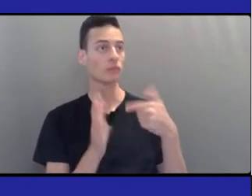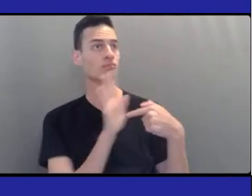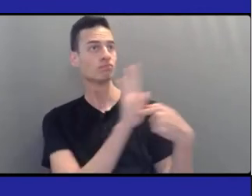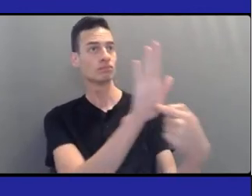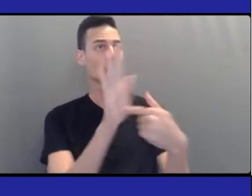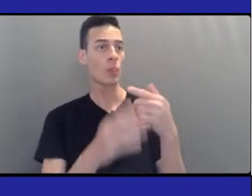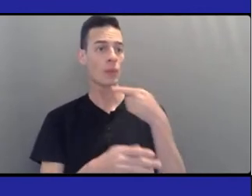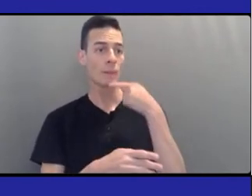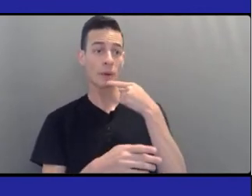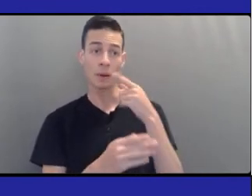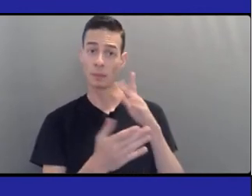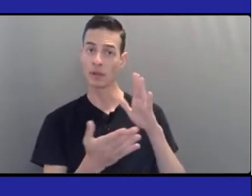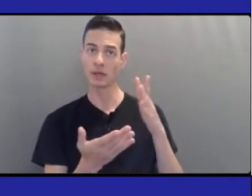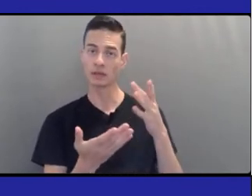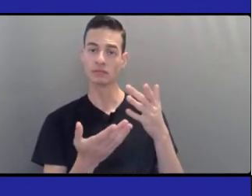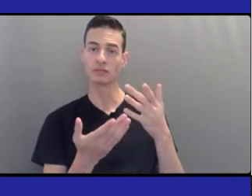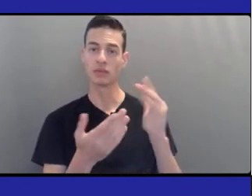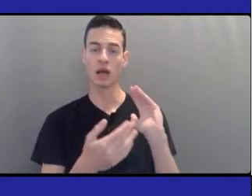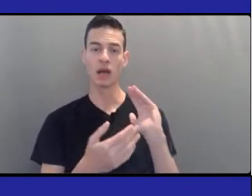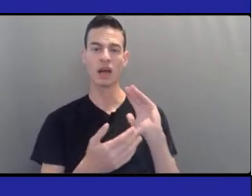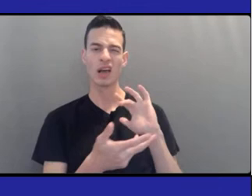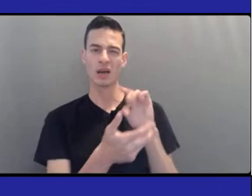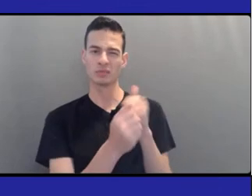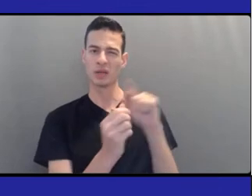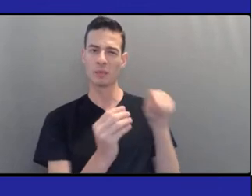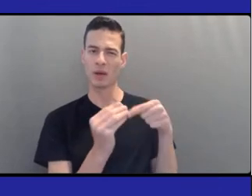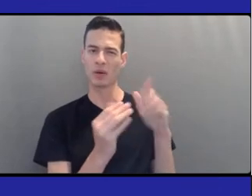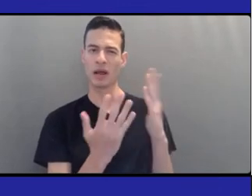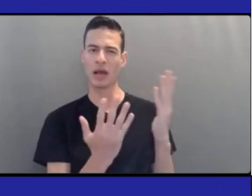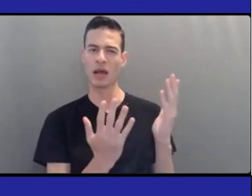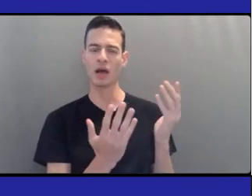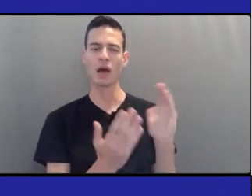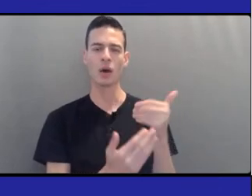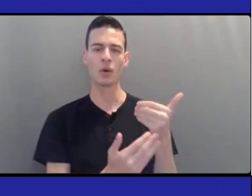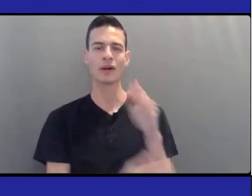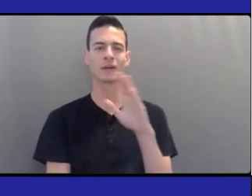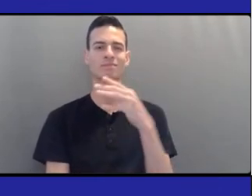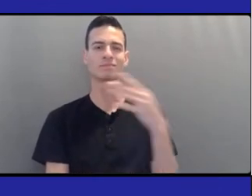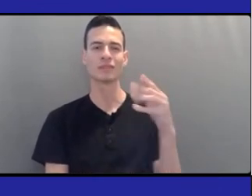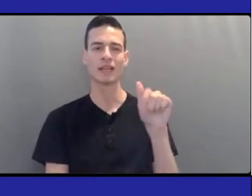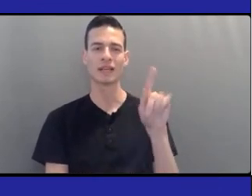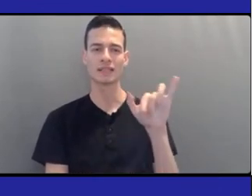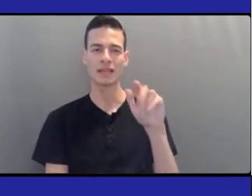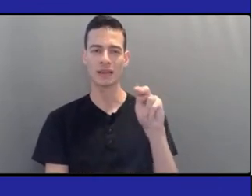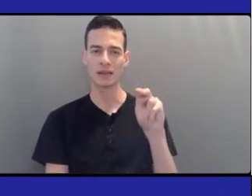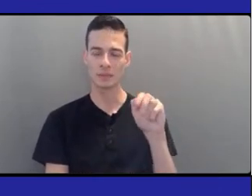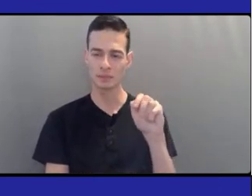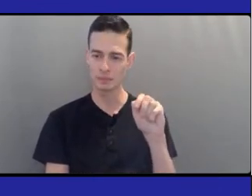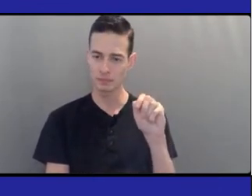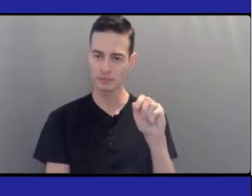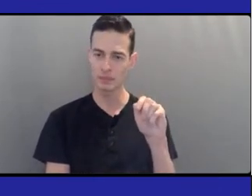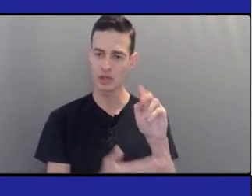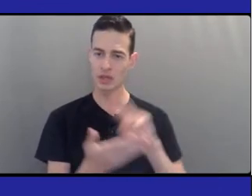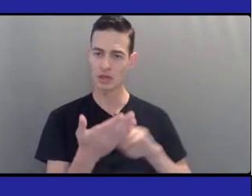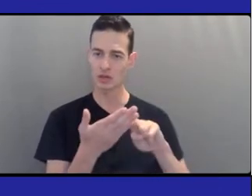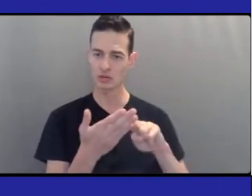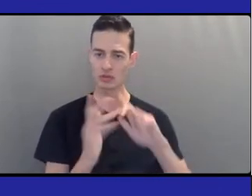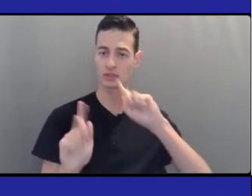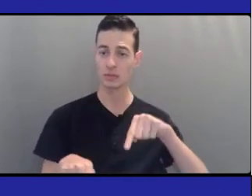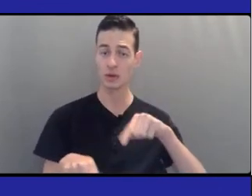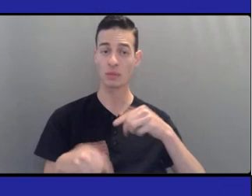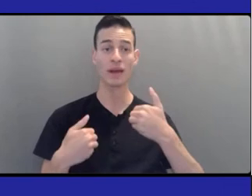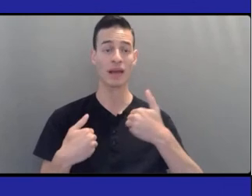update about our asylum seeker contracting response. We have the following additional contract actions: